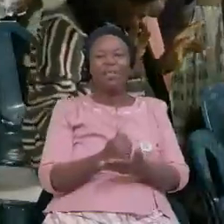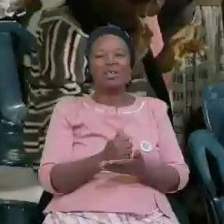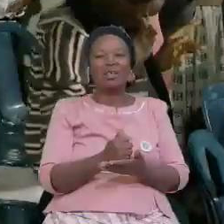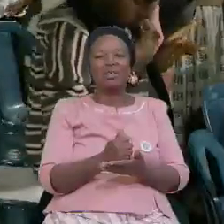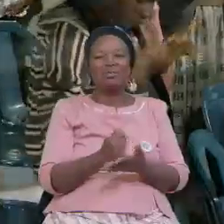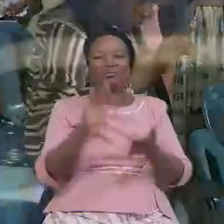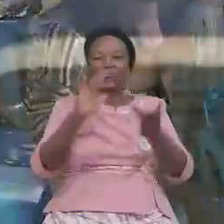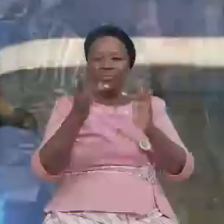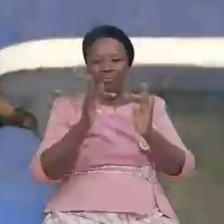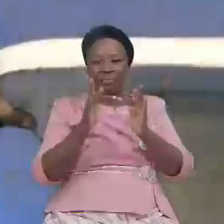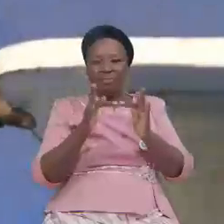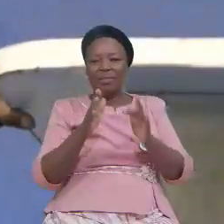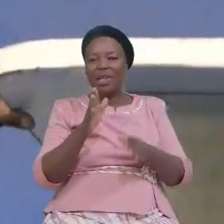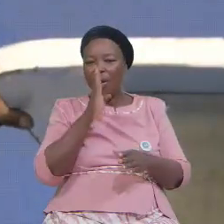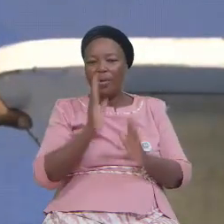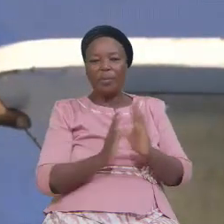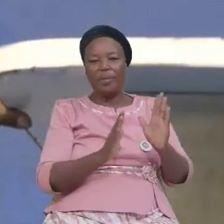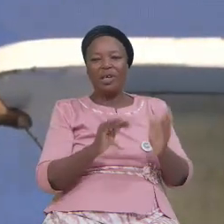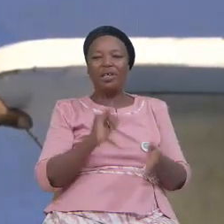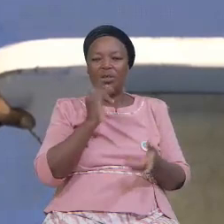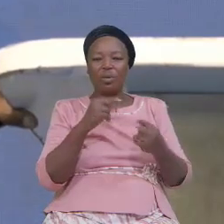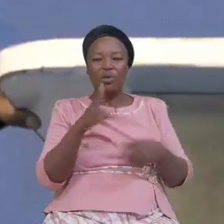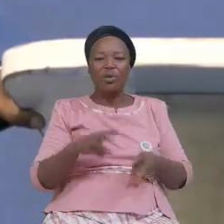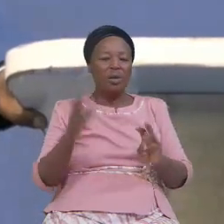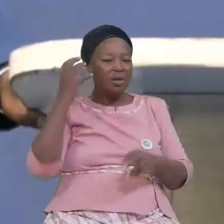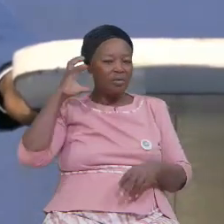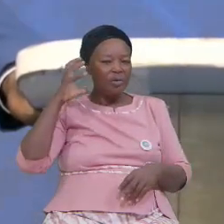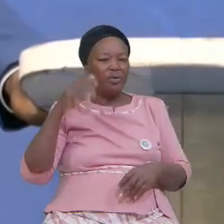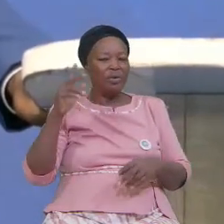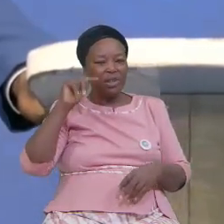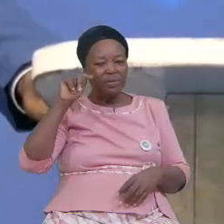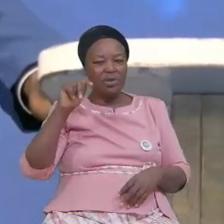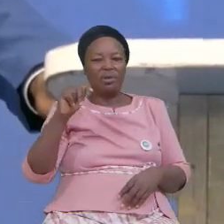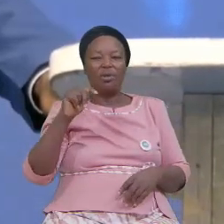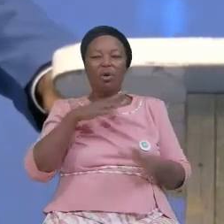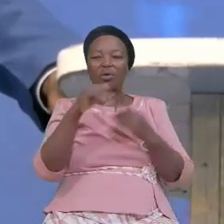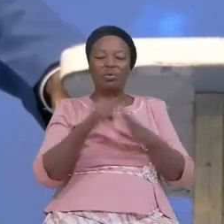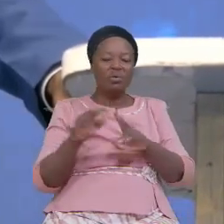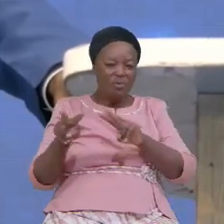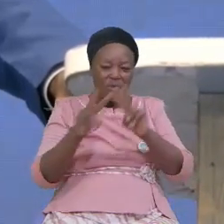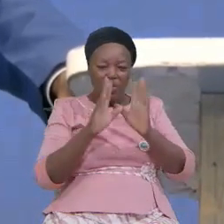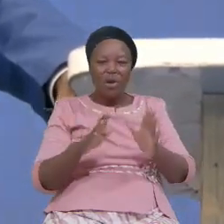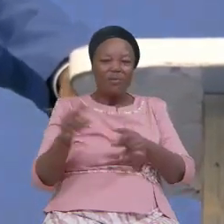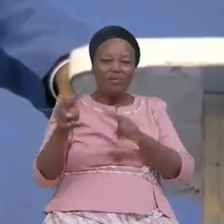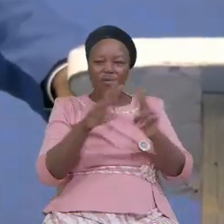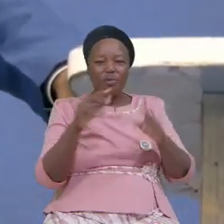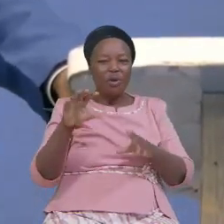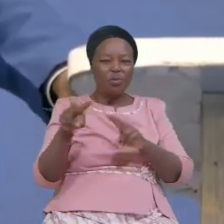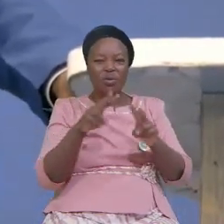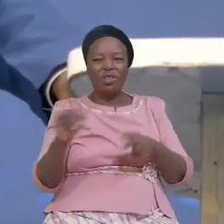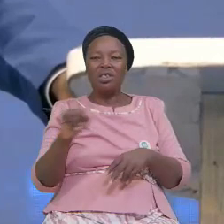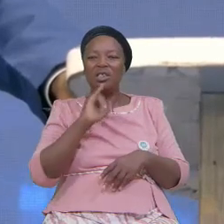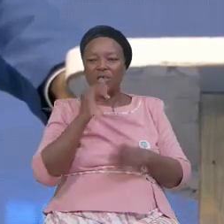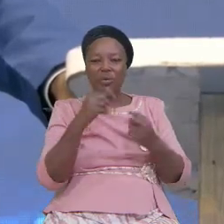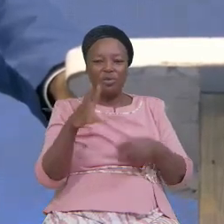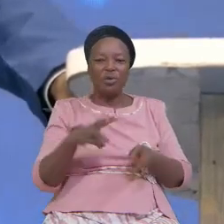Online, get ready, it's coming your way. Radio, television, all those viewers watching, it's coming your